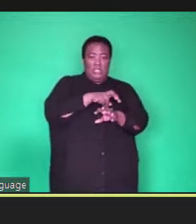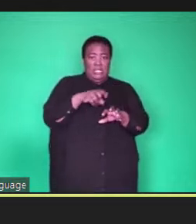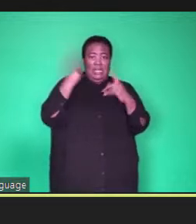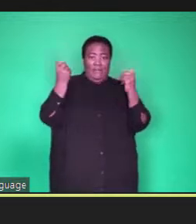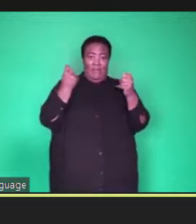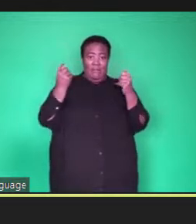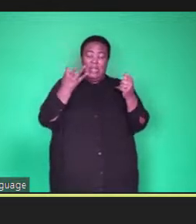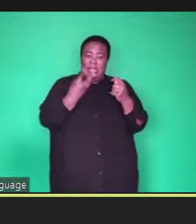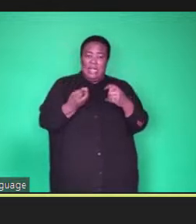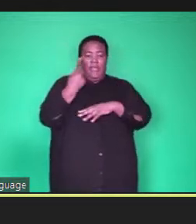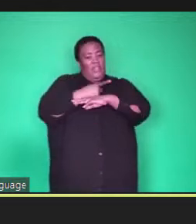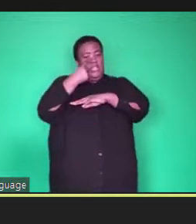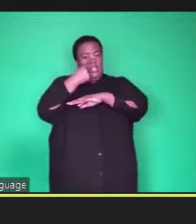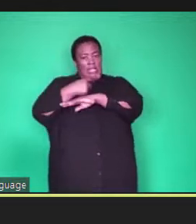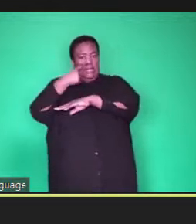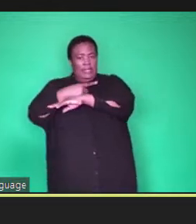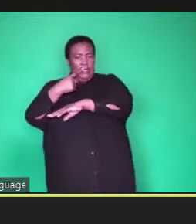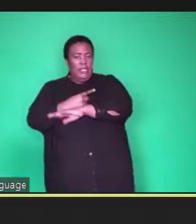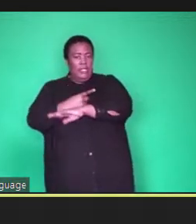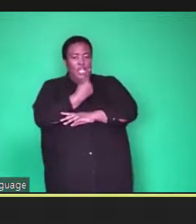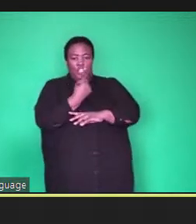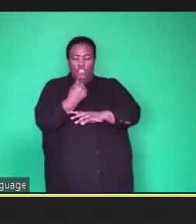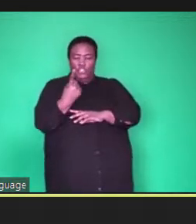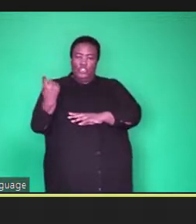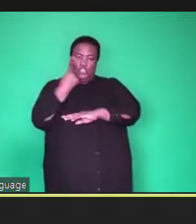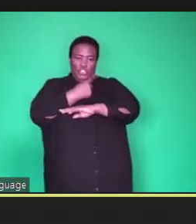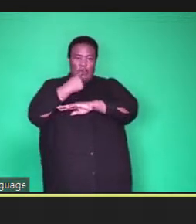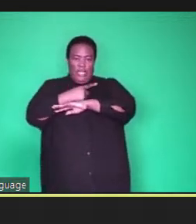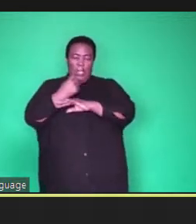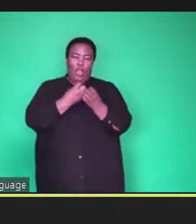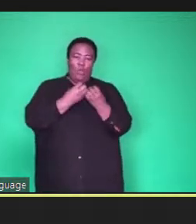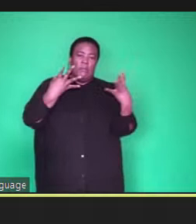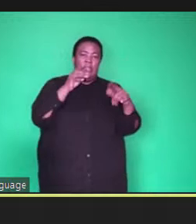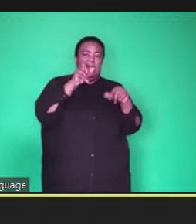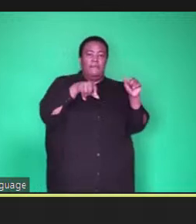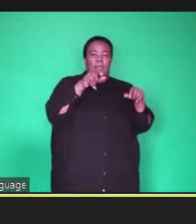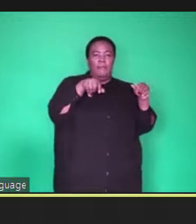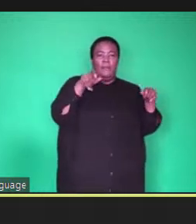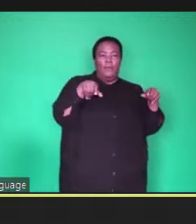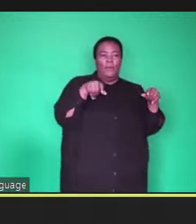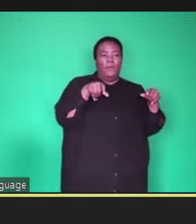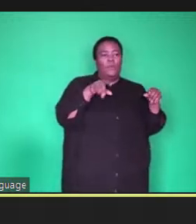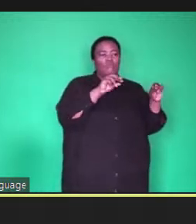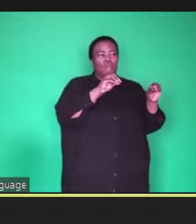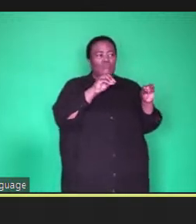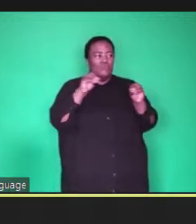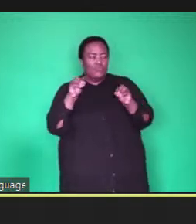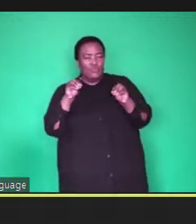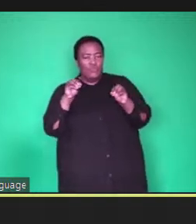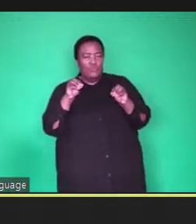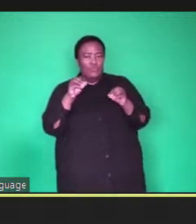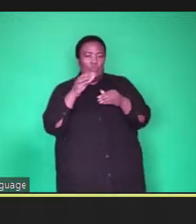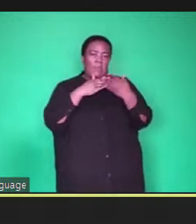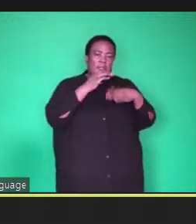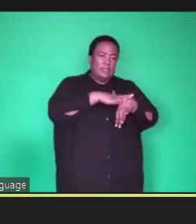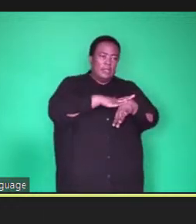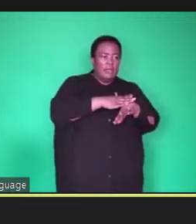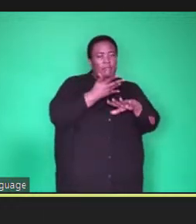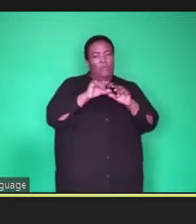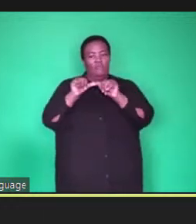daily precision at each day in all these years. How many people did this type of move as a